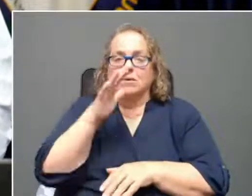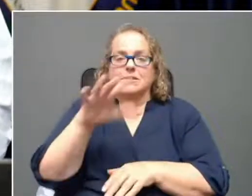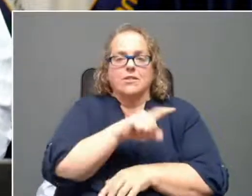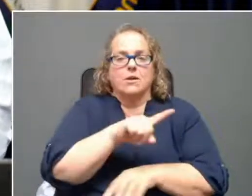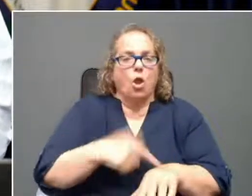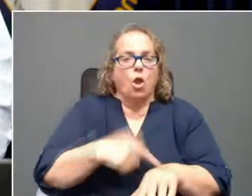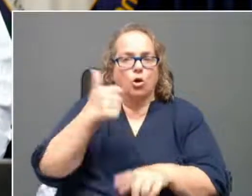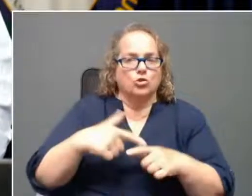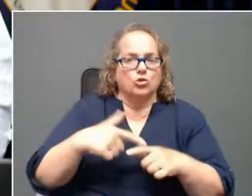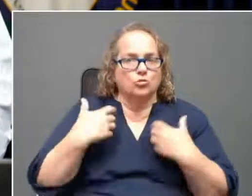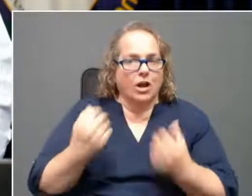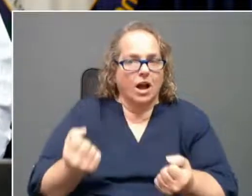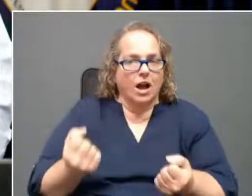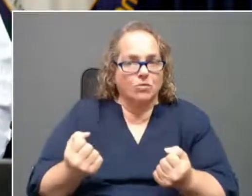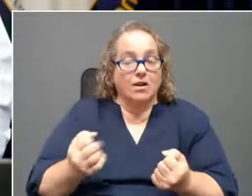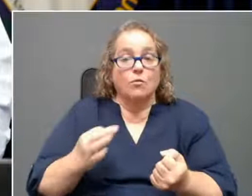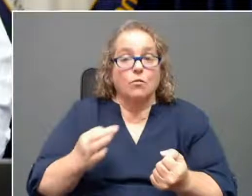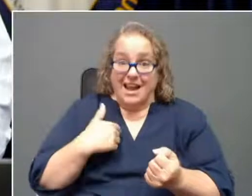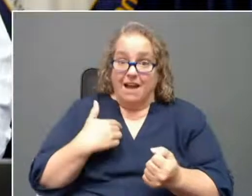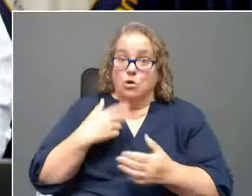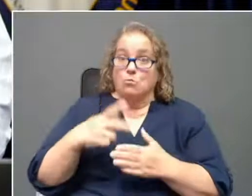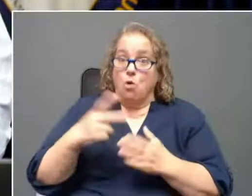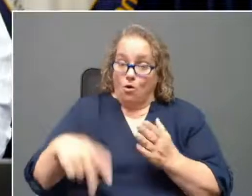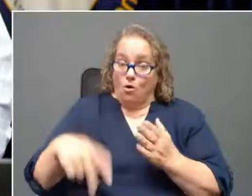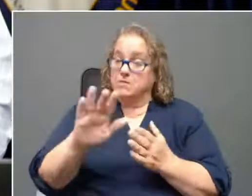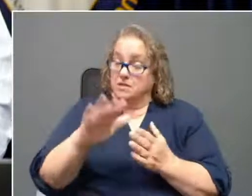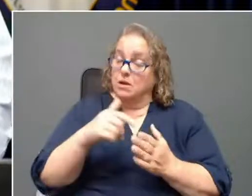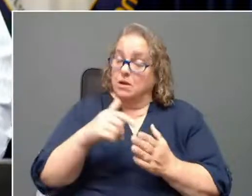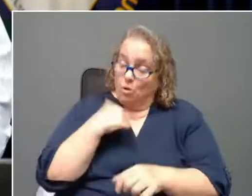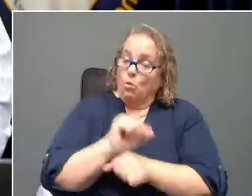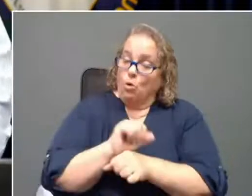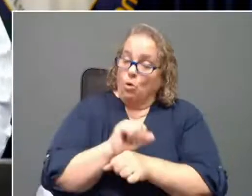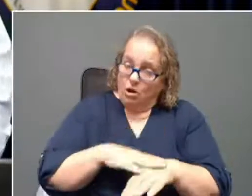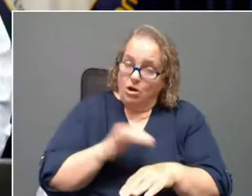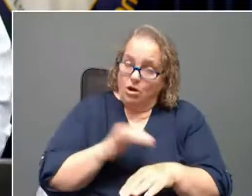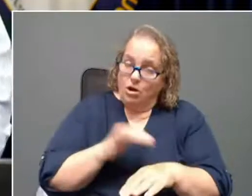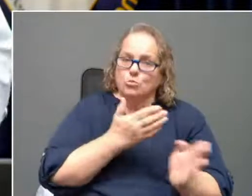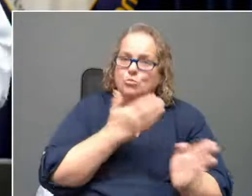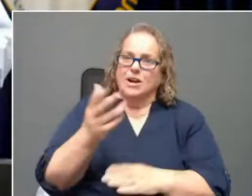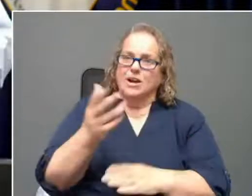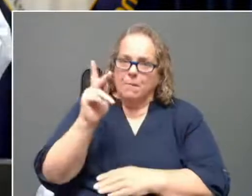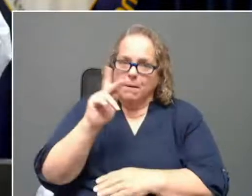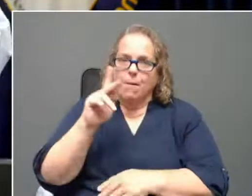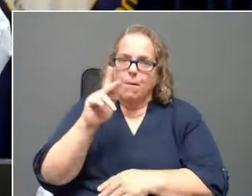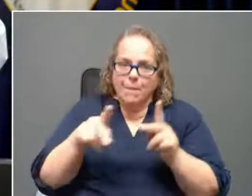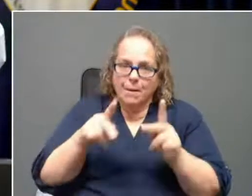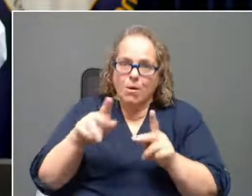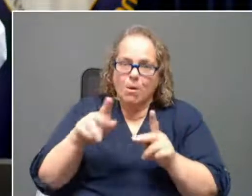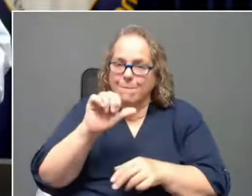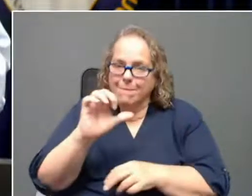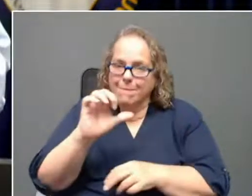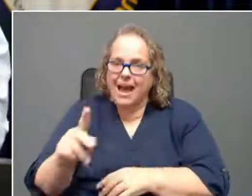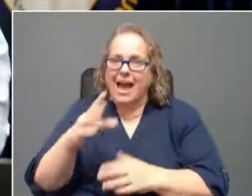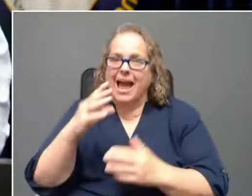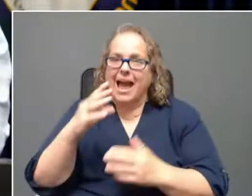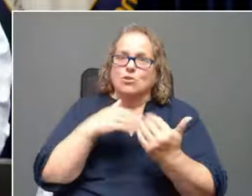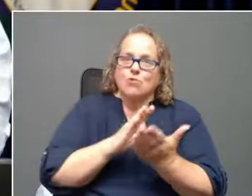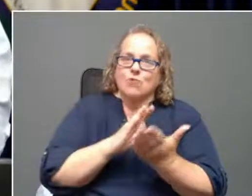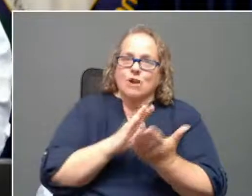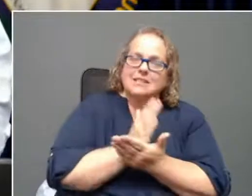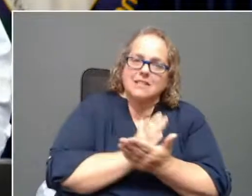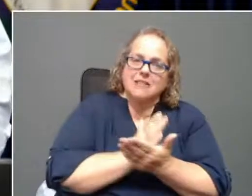and again, we're working on it to bring people back as we go, and to address some of this loss of